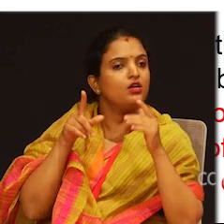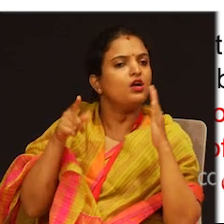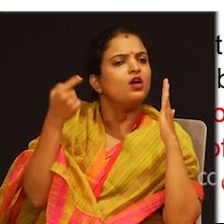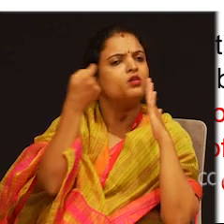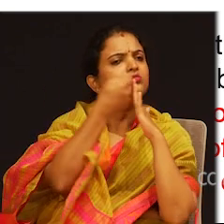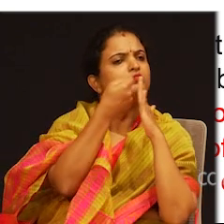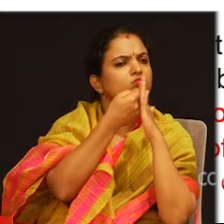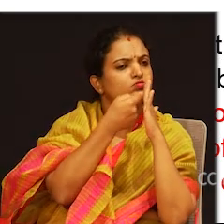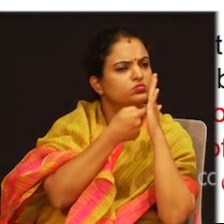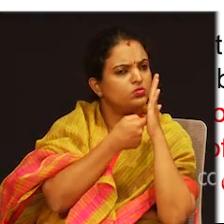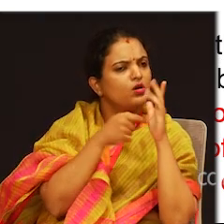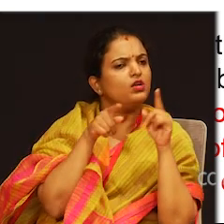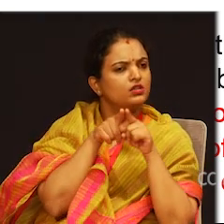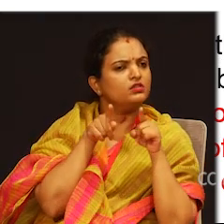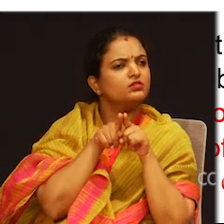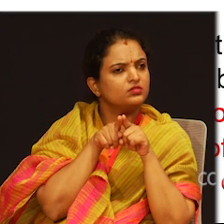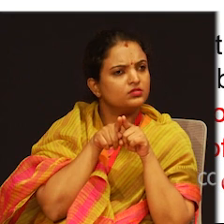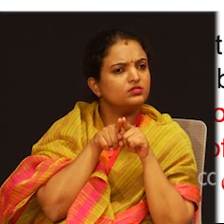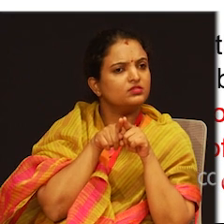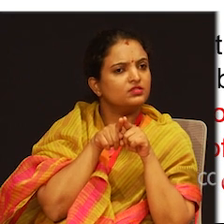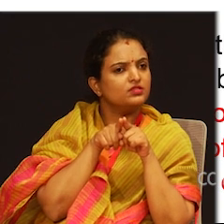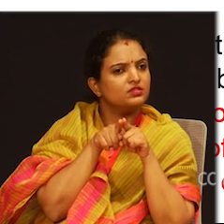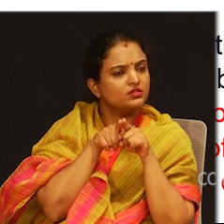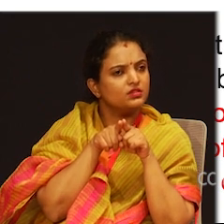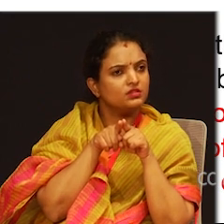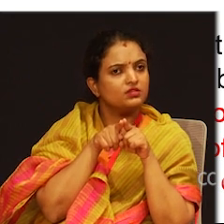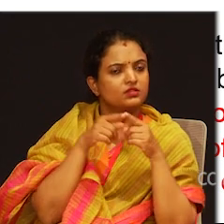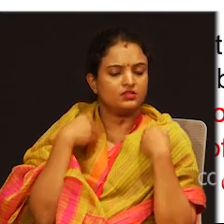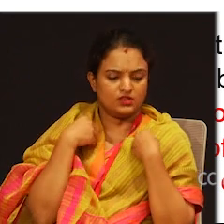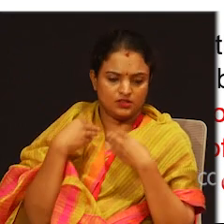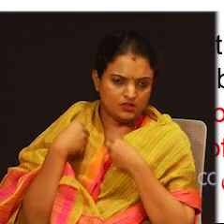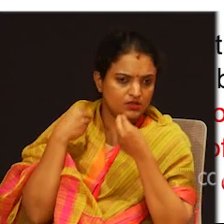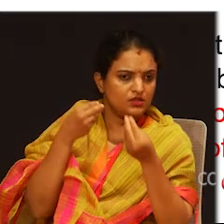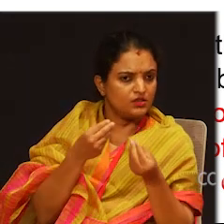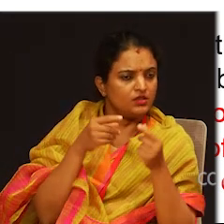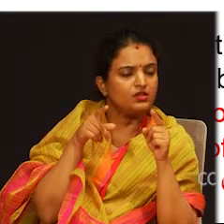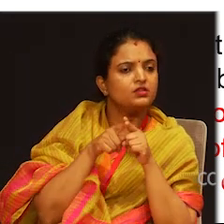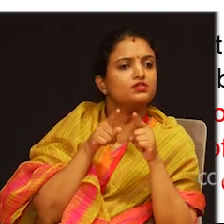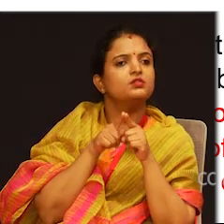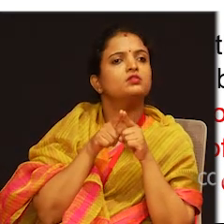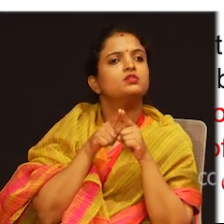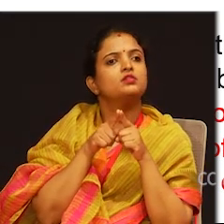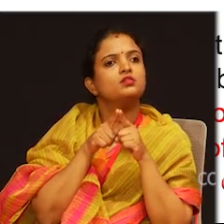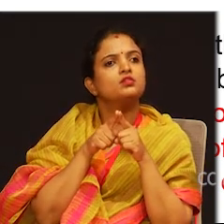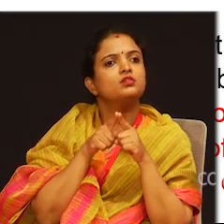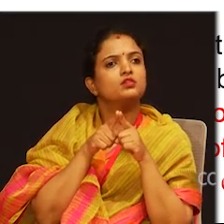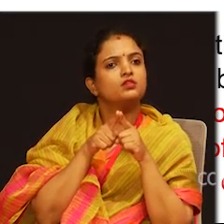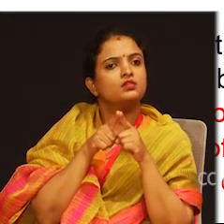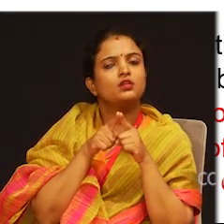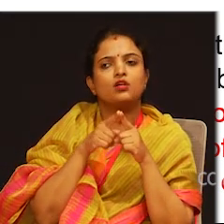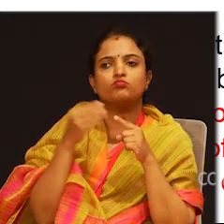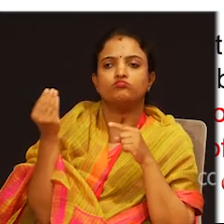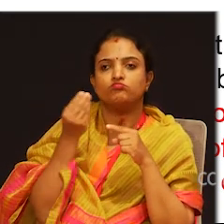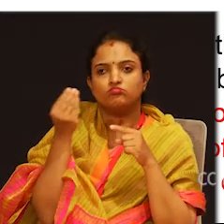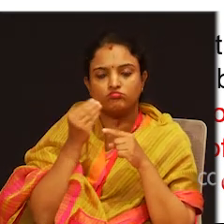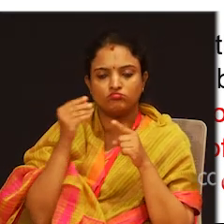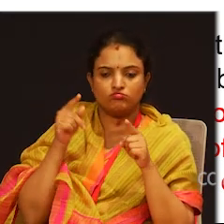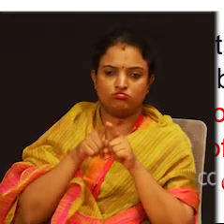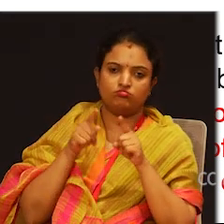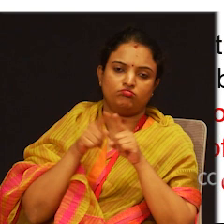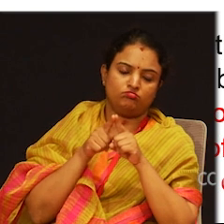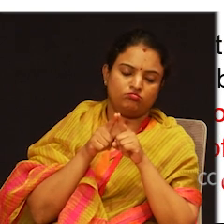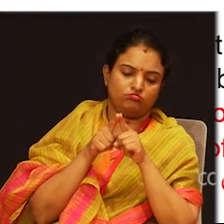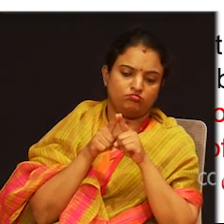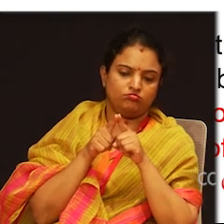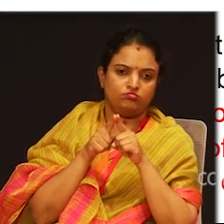which again Professor Anand gave you, I was here only today morning, so I am looking at some presentations that were done in the